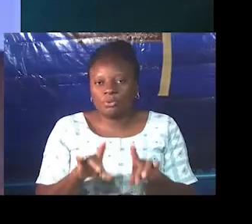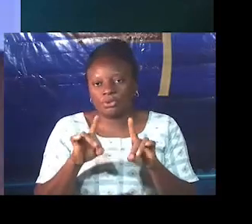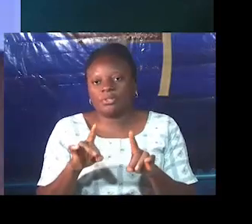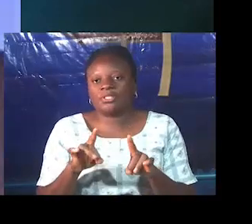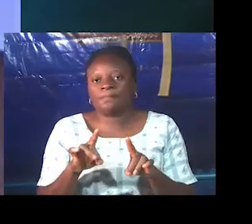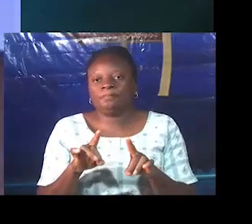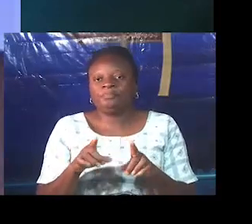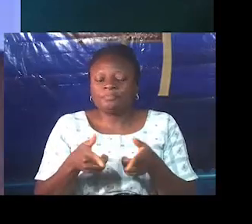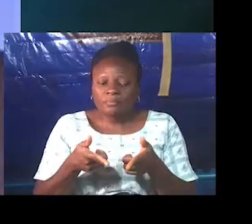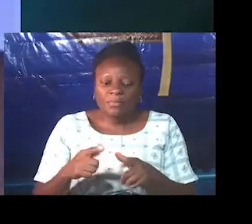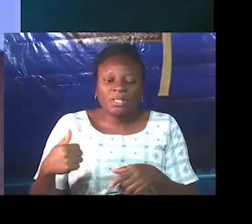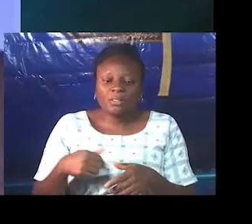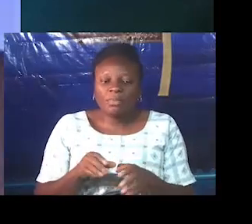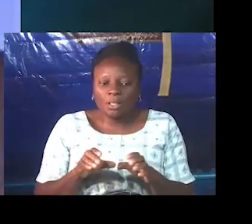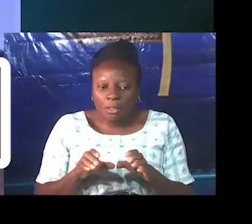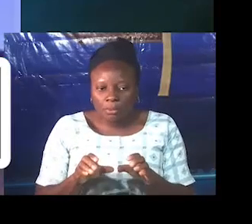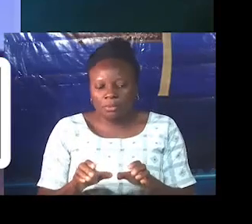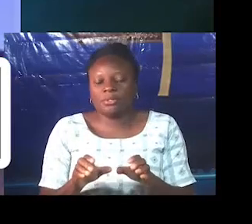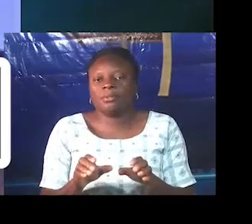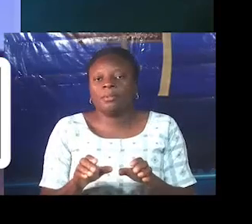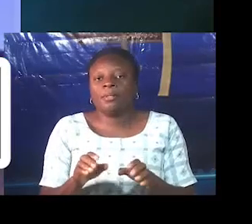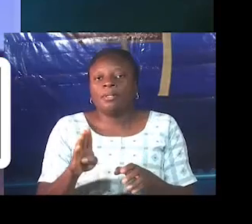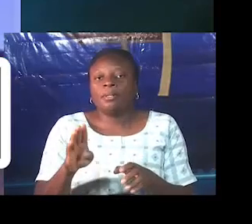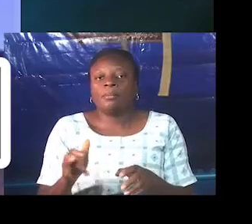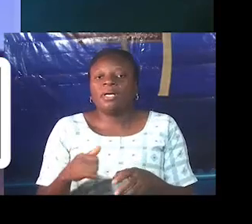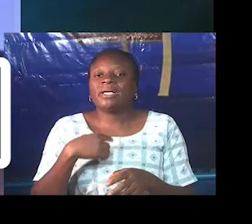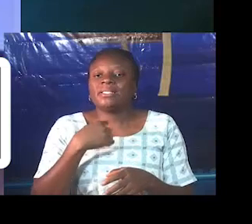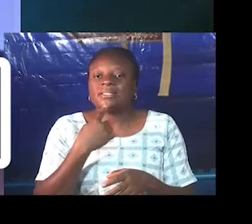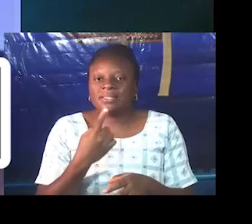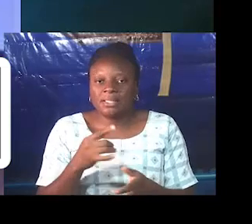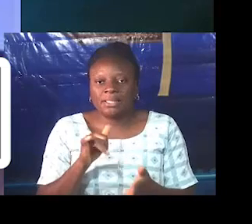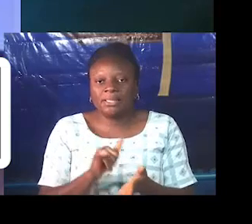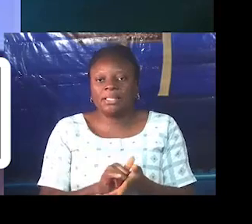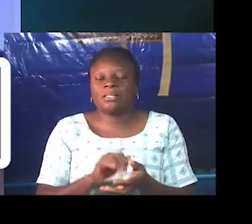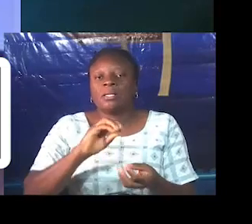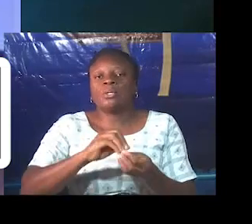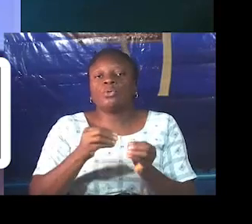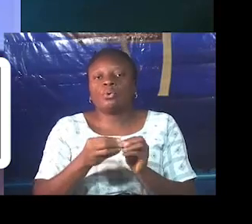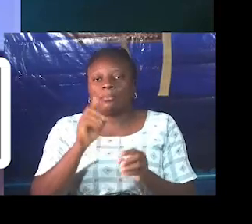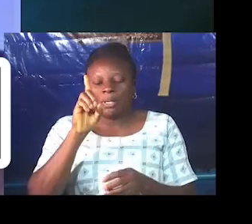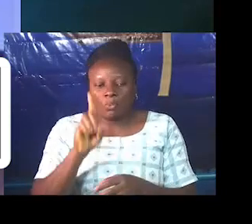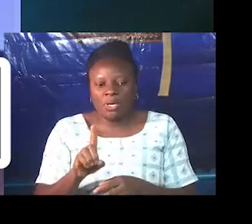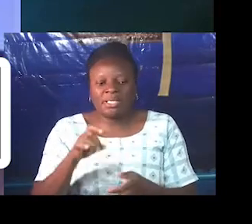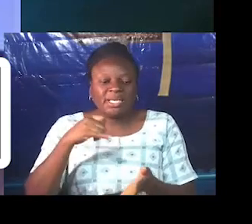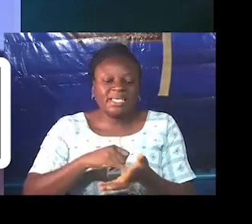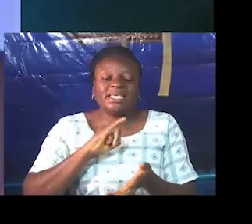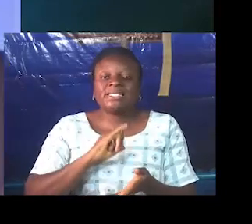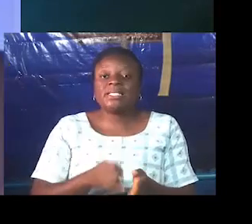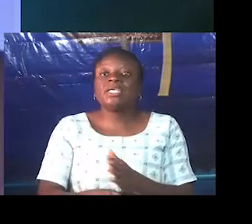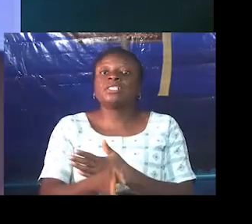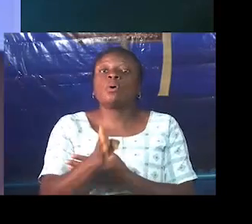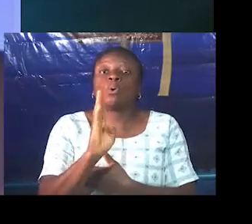foundation as I go on to deal with this. Number one, we notice that it was God that did that